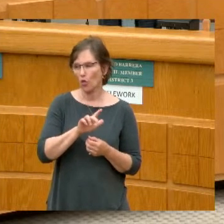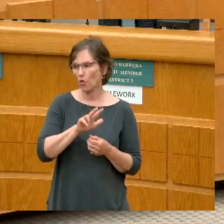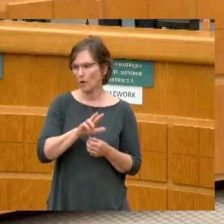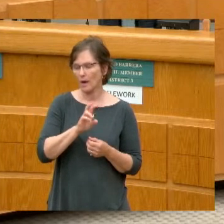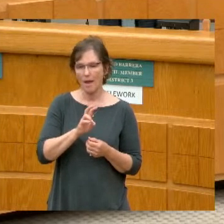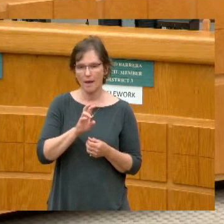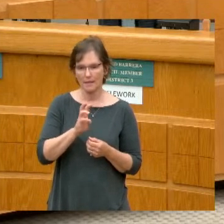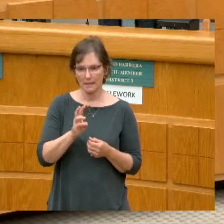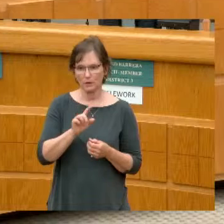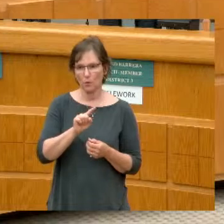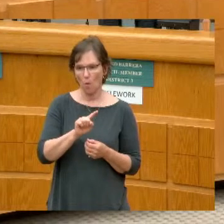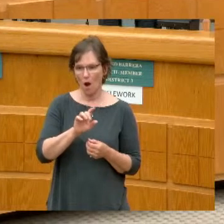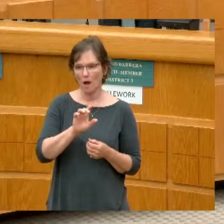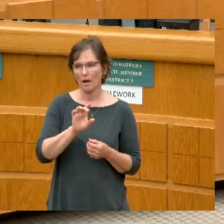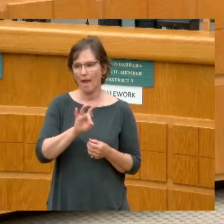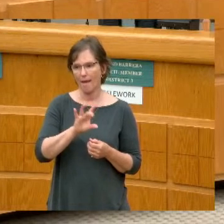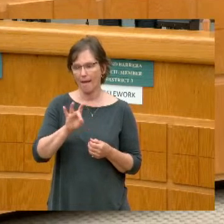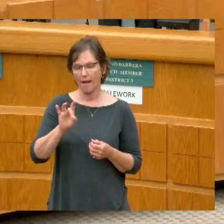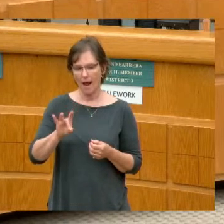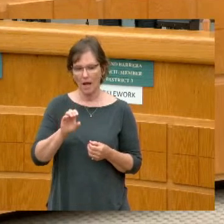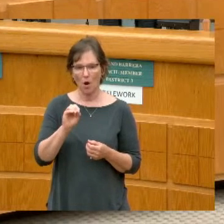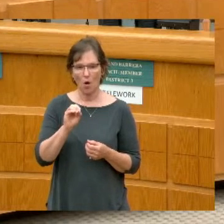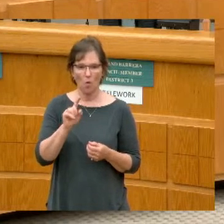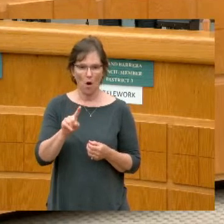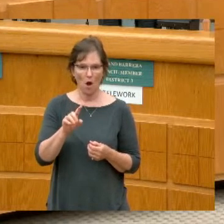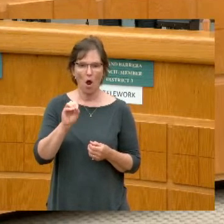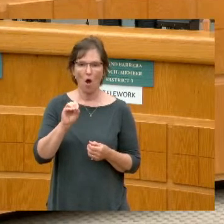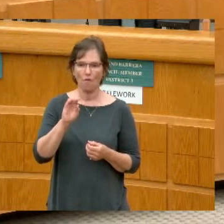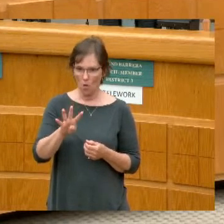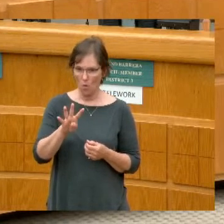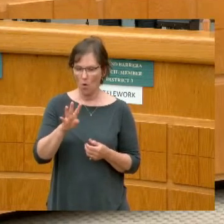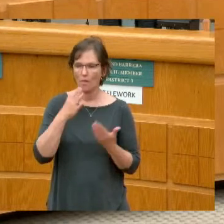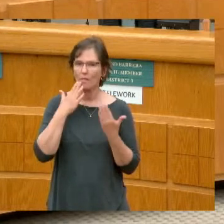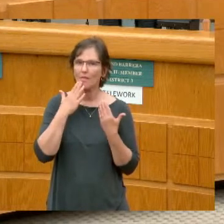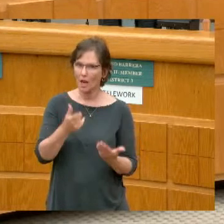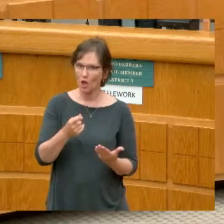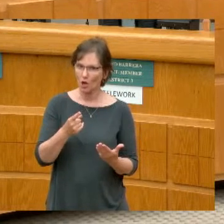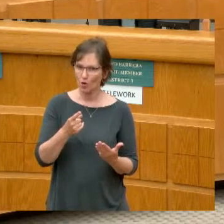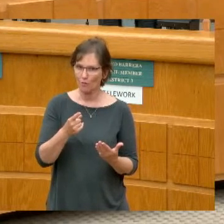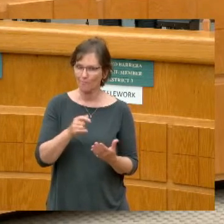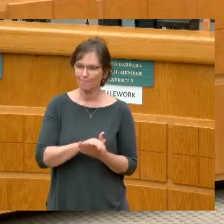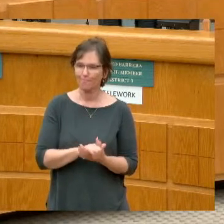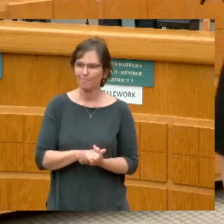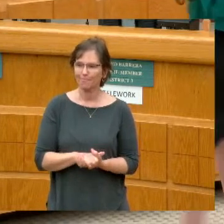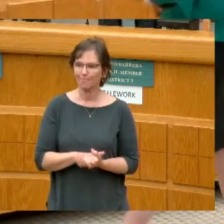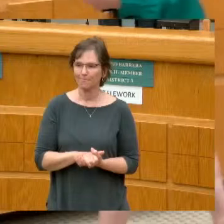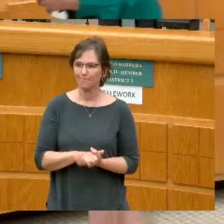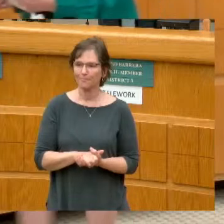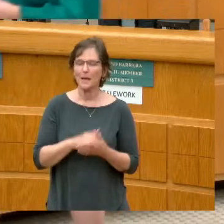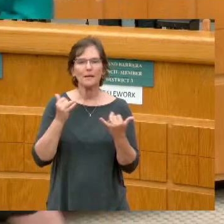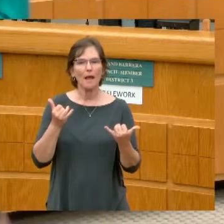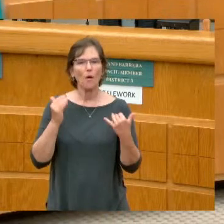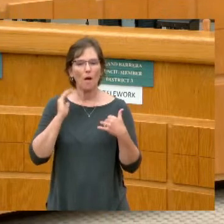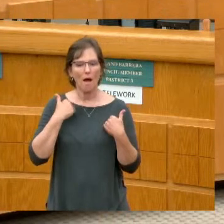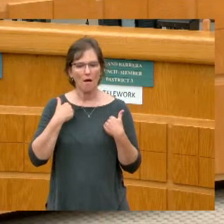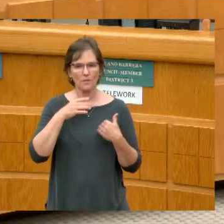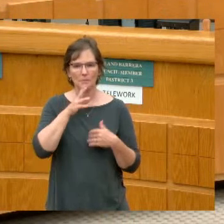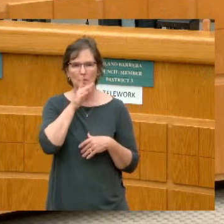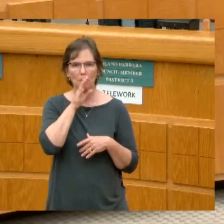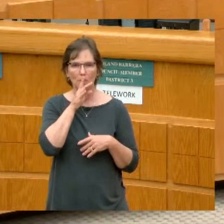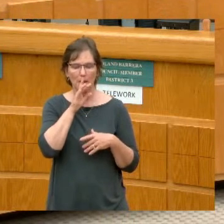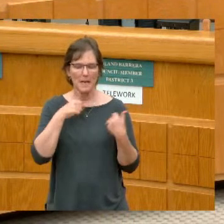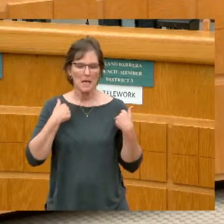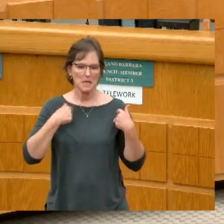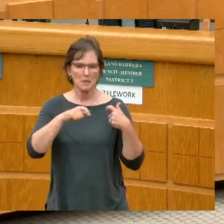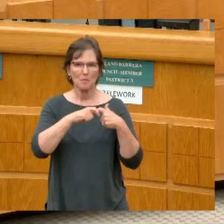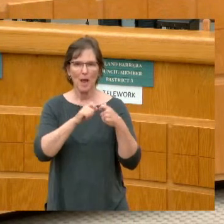media. And for those of you at home watching, remember, you can always reach us at the